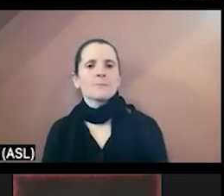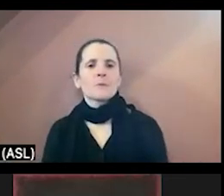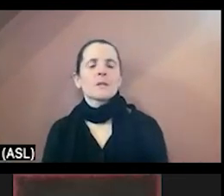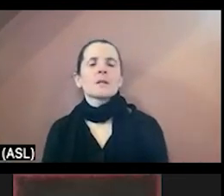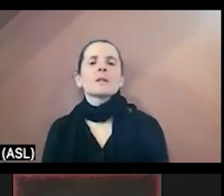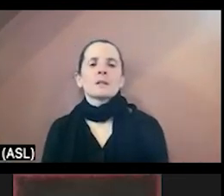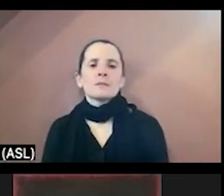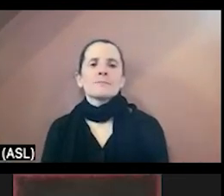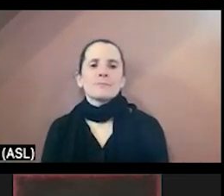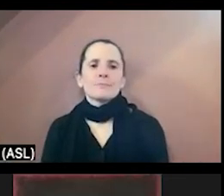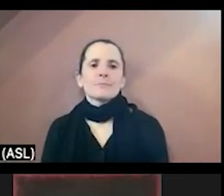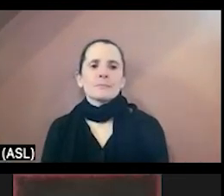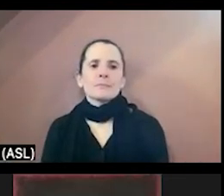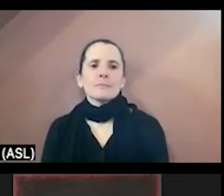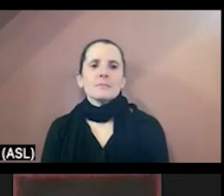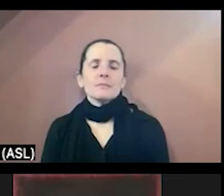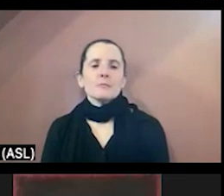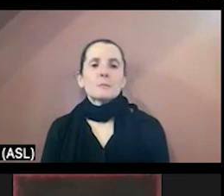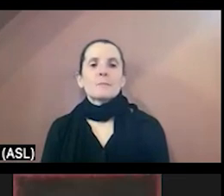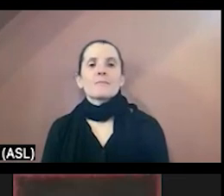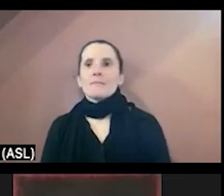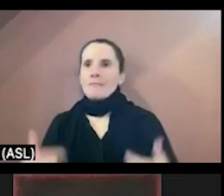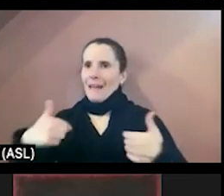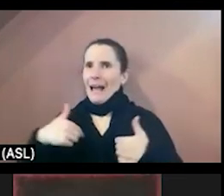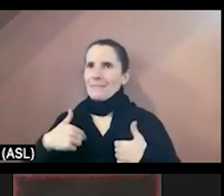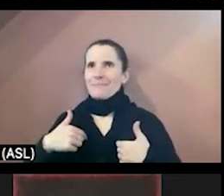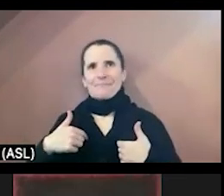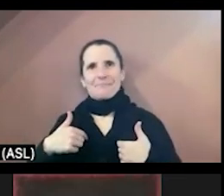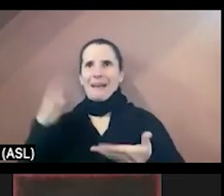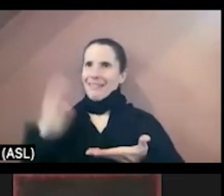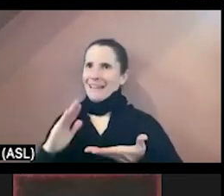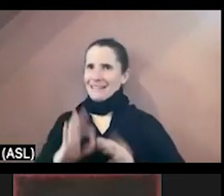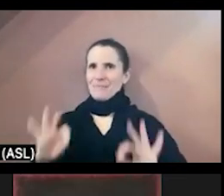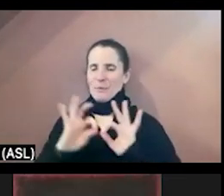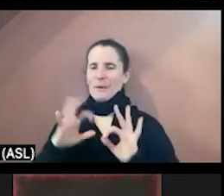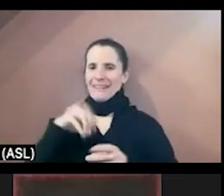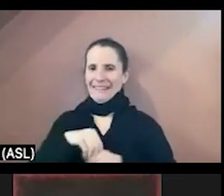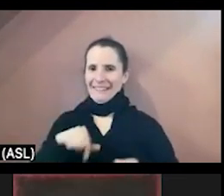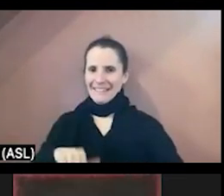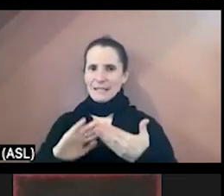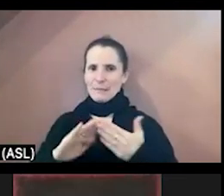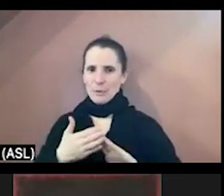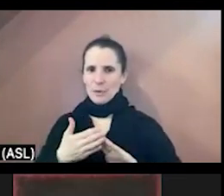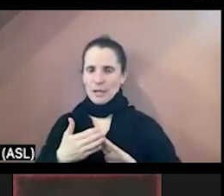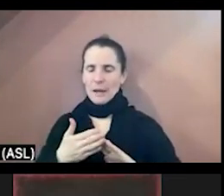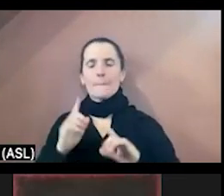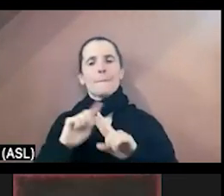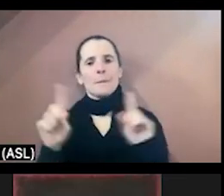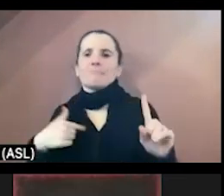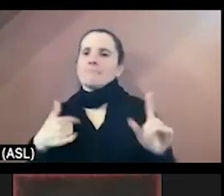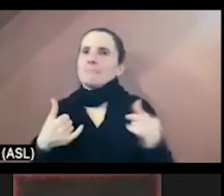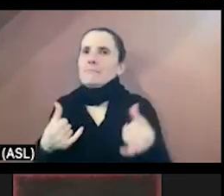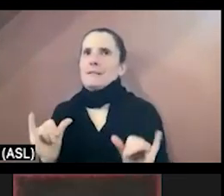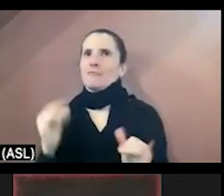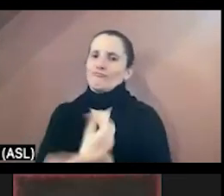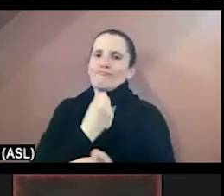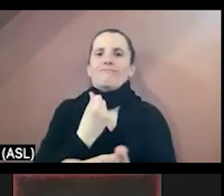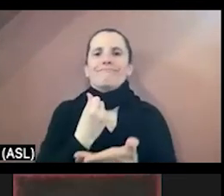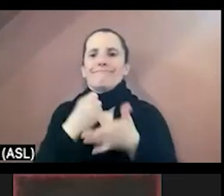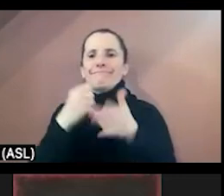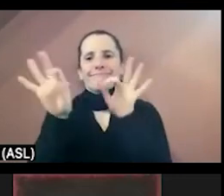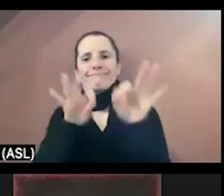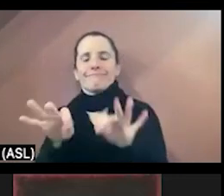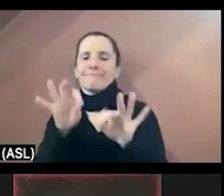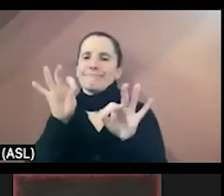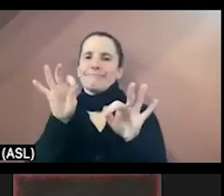important of this community, I will love also take this occasion to tell you a bit about my research also.